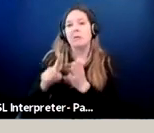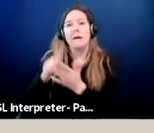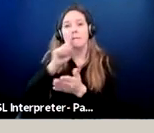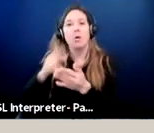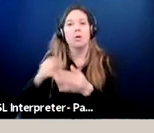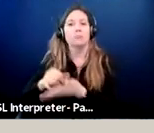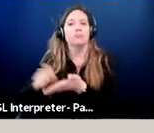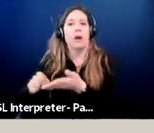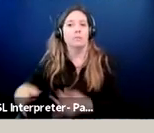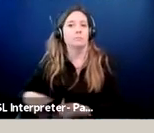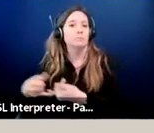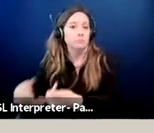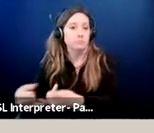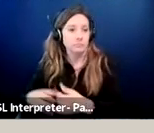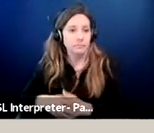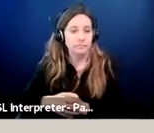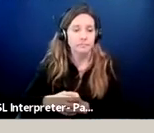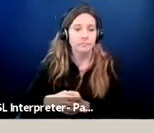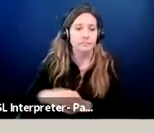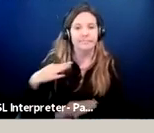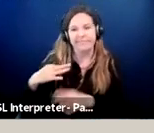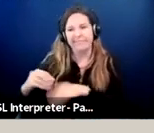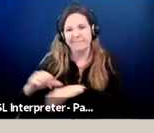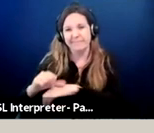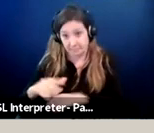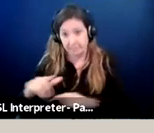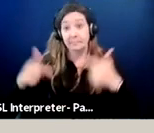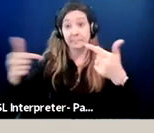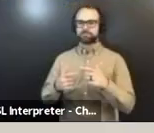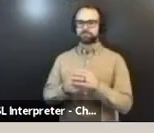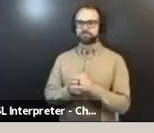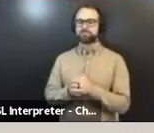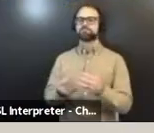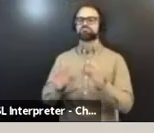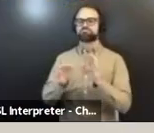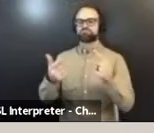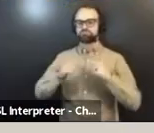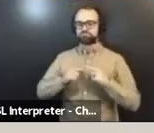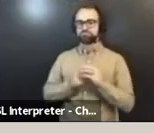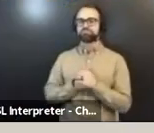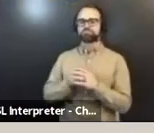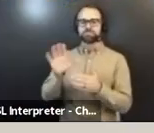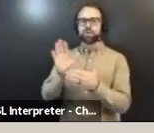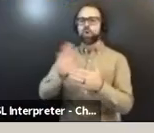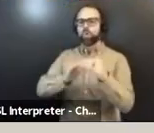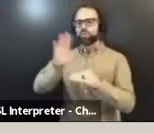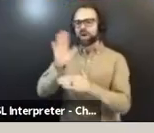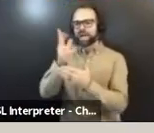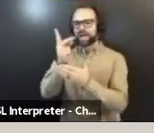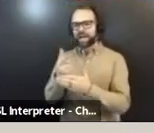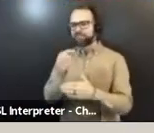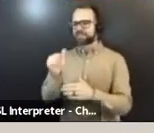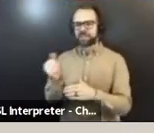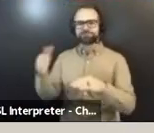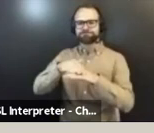individual. Now, there are a few programs, I'll probably say just over half a dozen, that doesn't allow contingency fees. But there is a